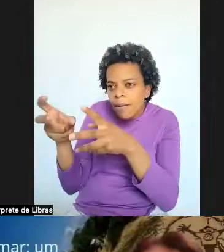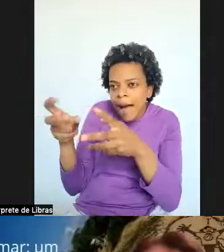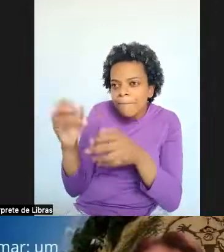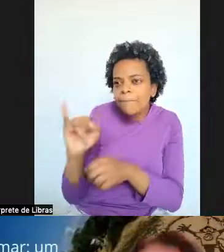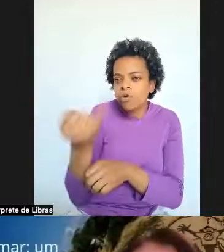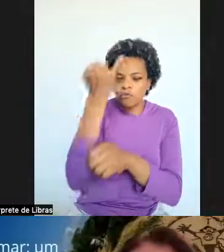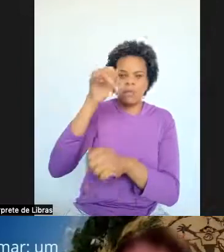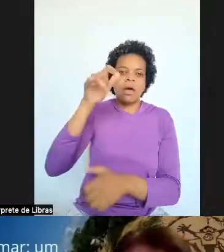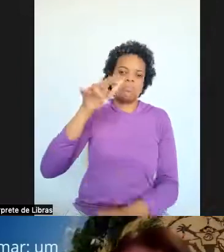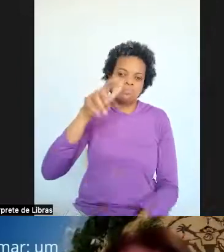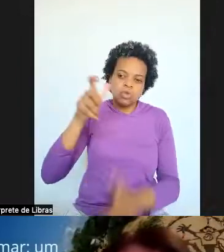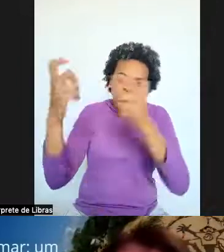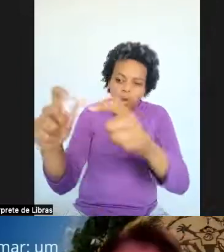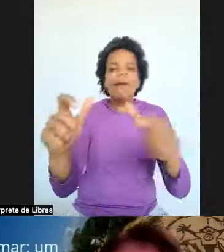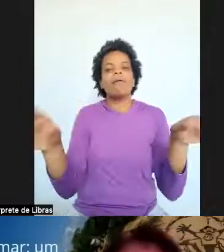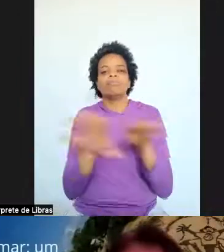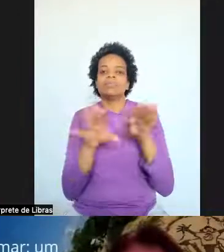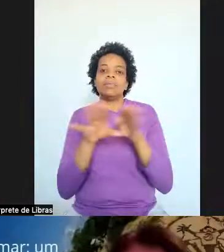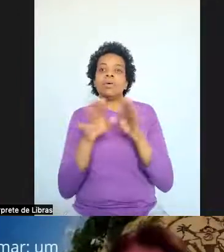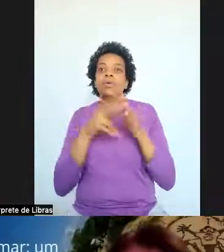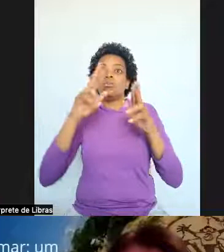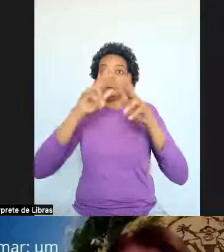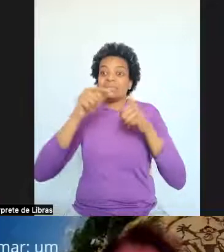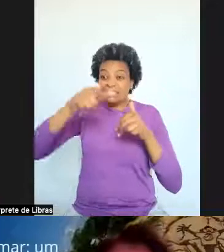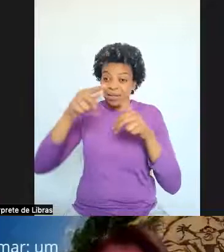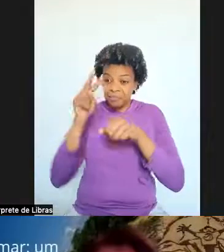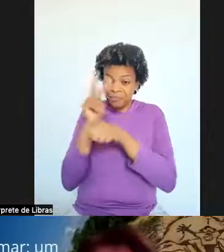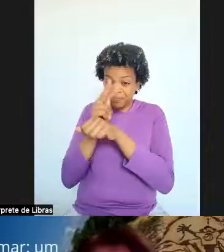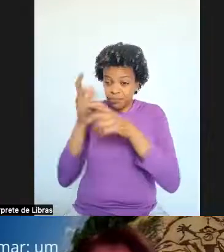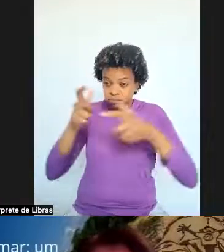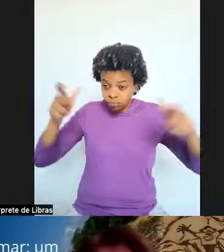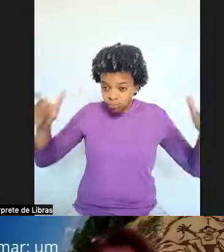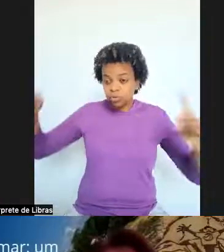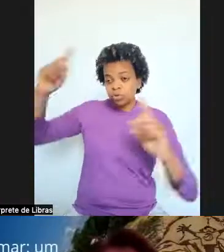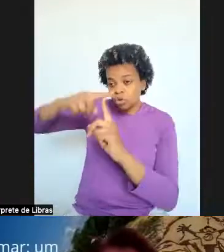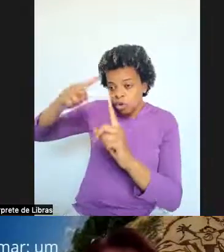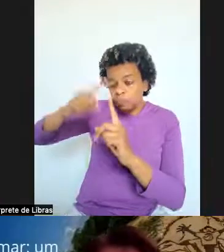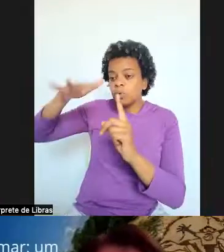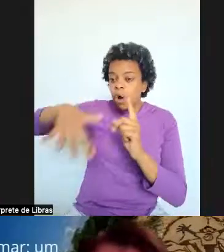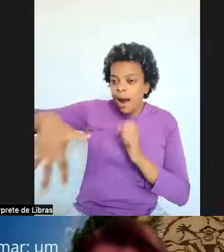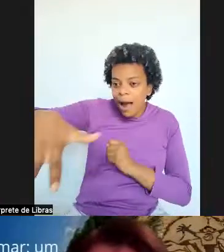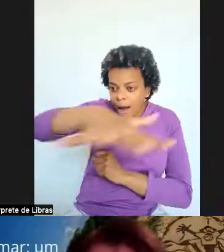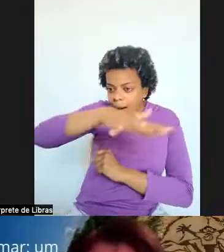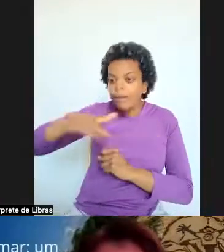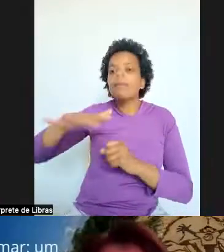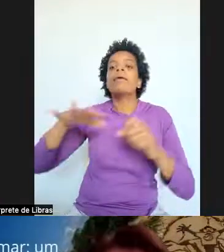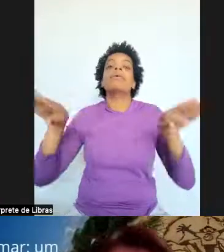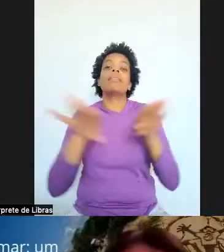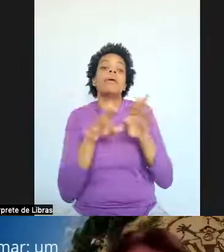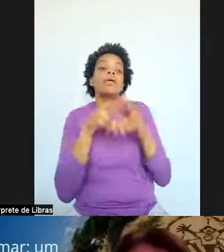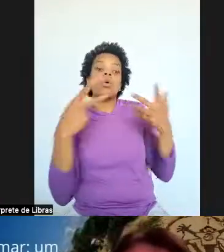provided by these species and these ecosystems. This encompasses something bigger, the species, the